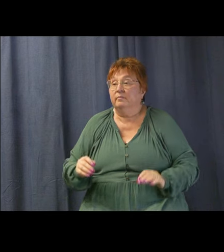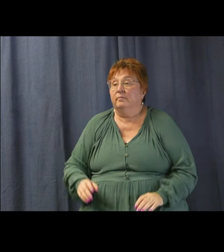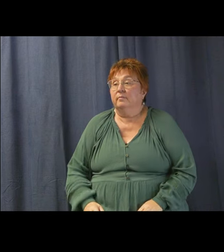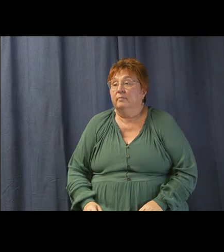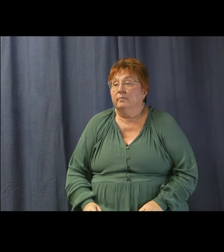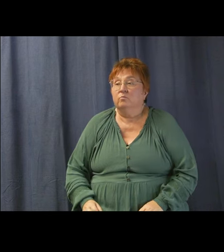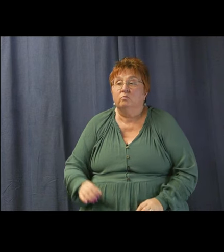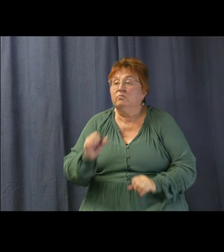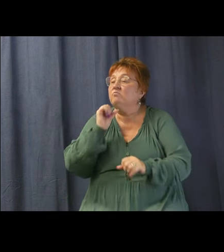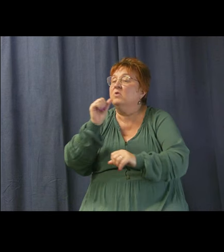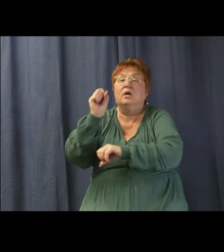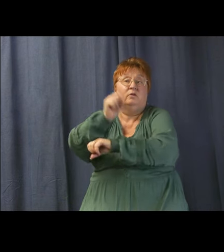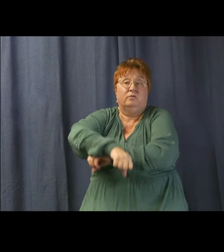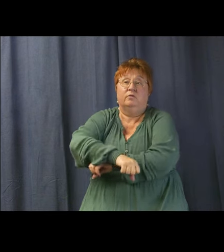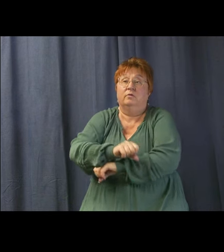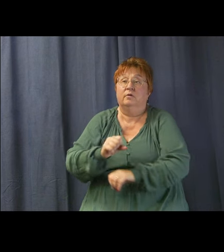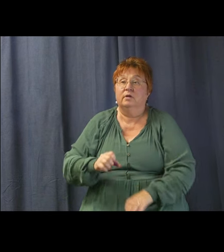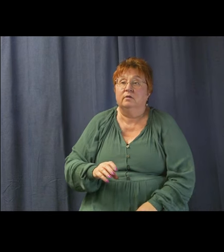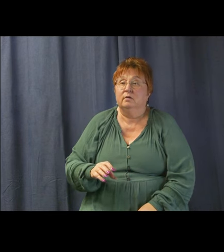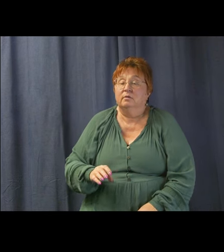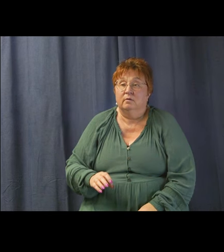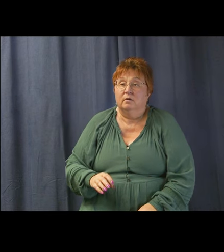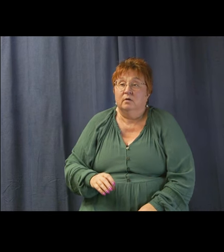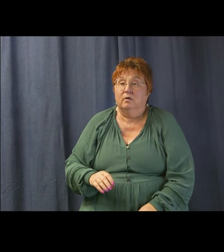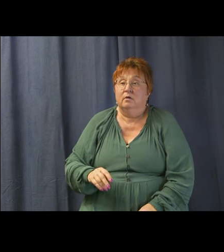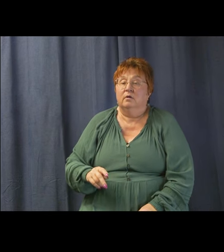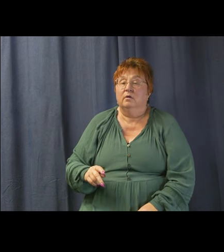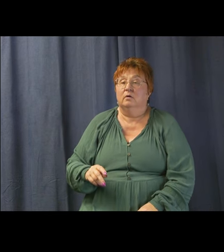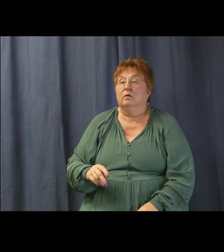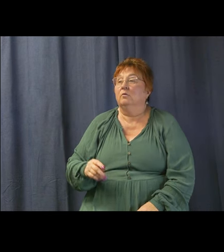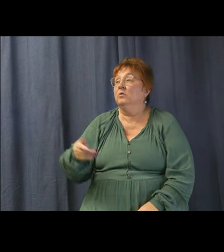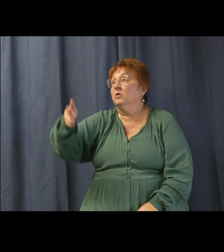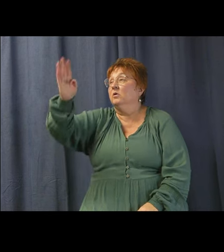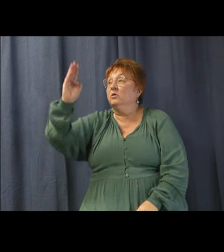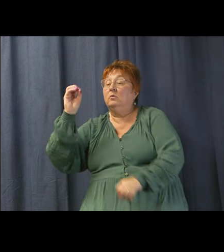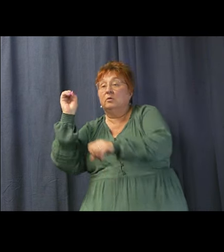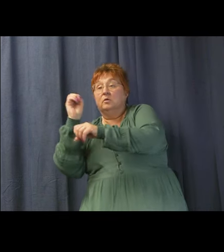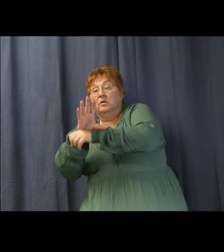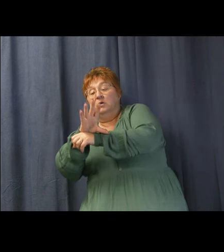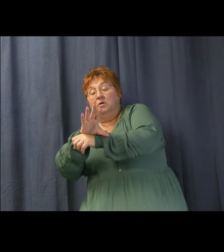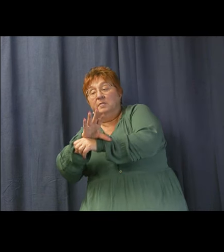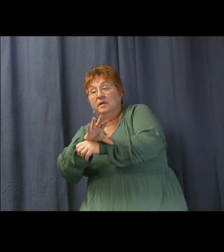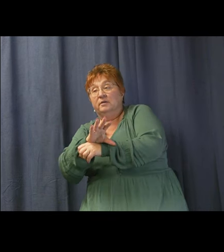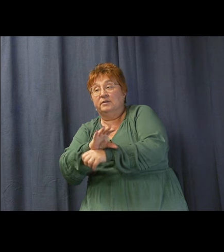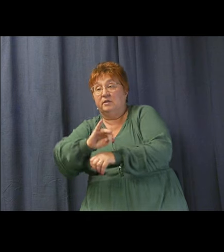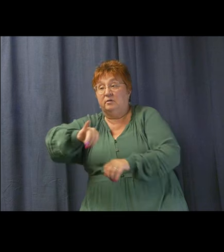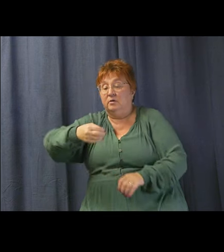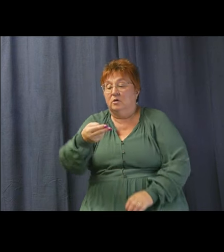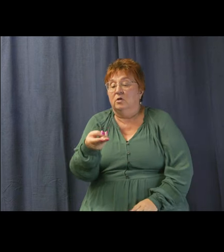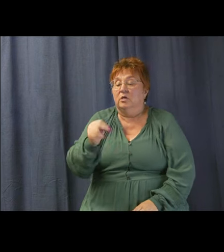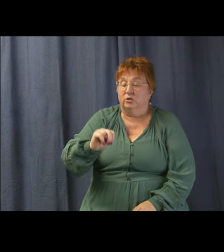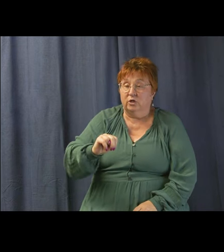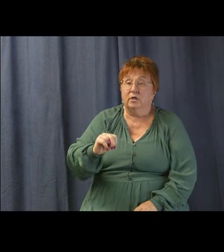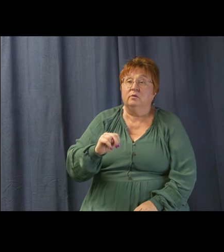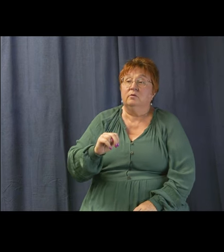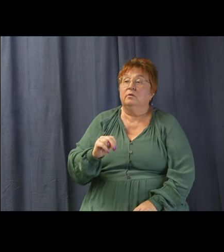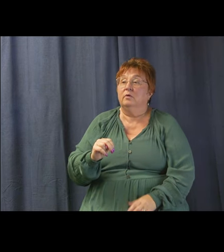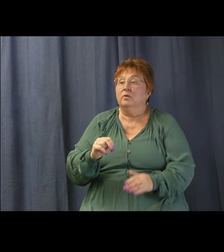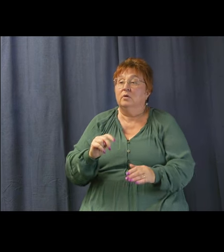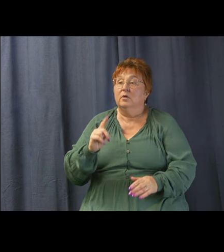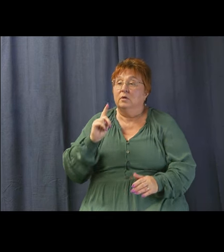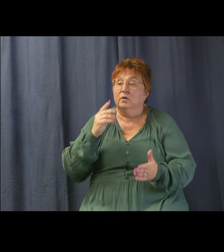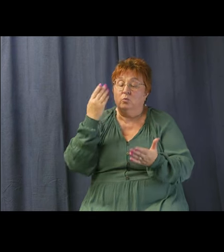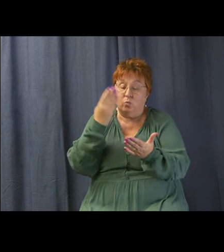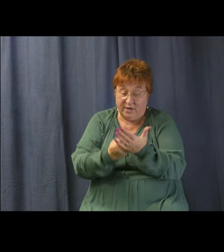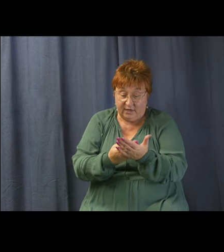it. And look at verse 6 through 9. There came a man sent from God whose name was Yochanan. The same came as a witness that he might testify